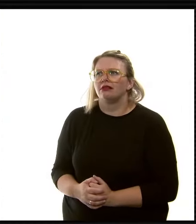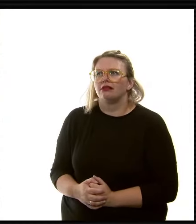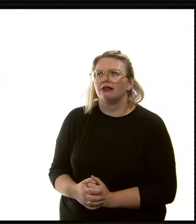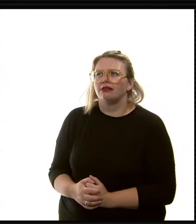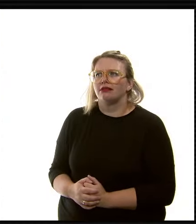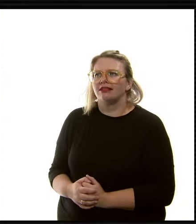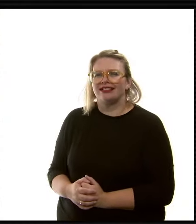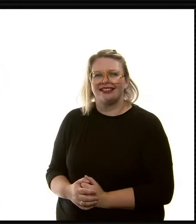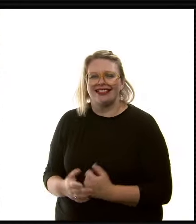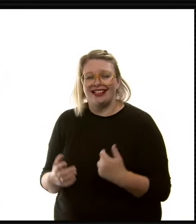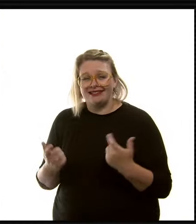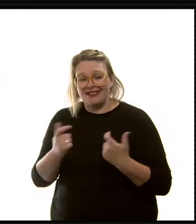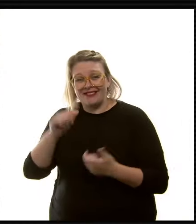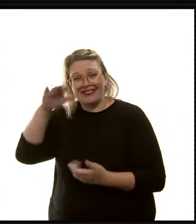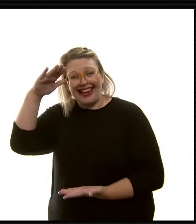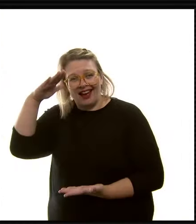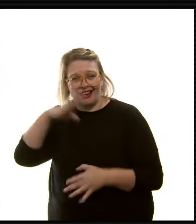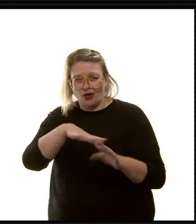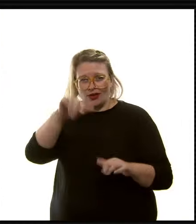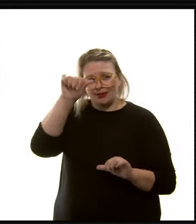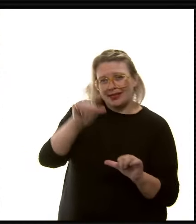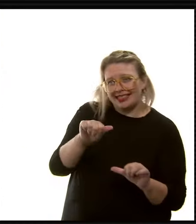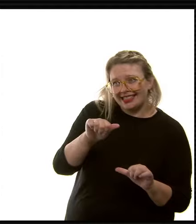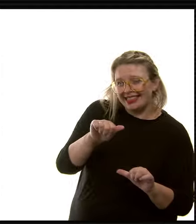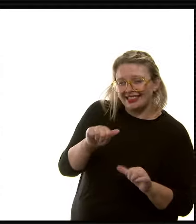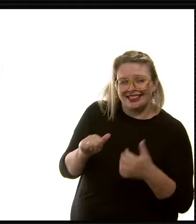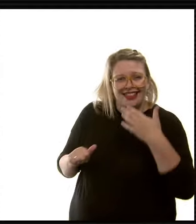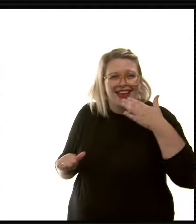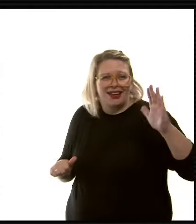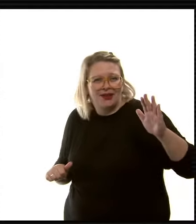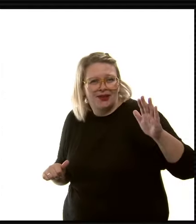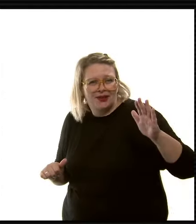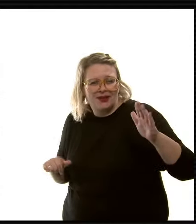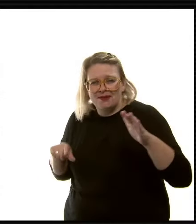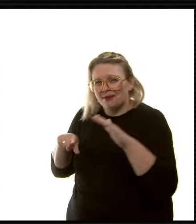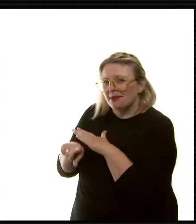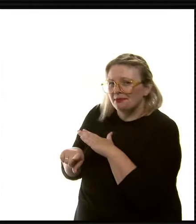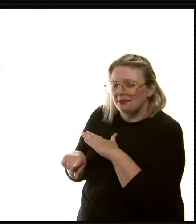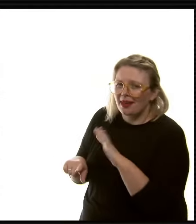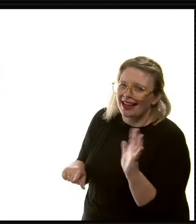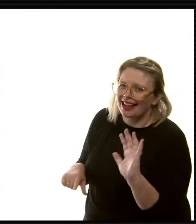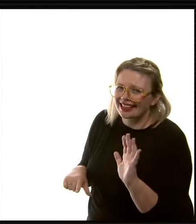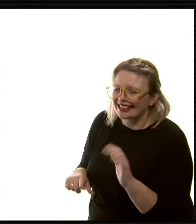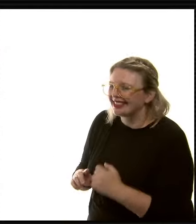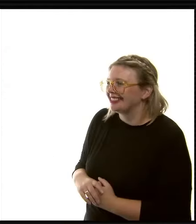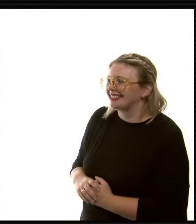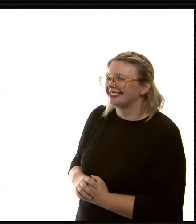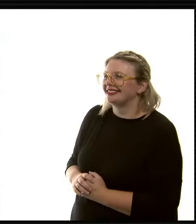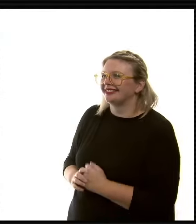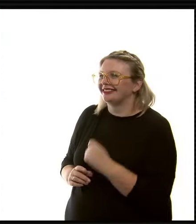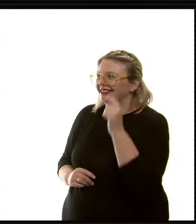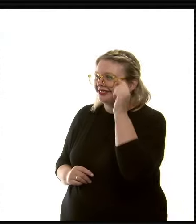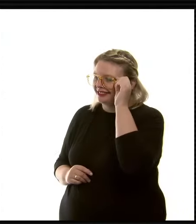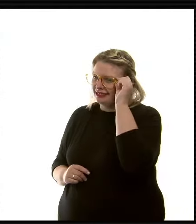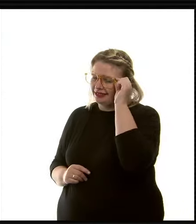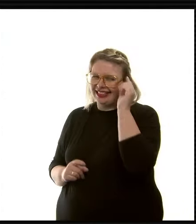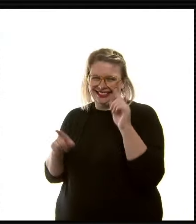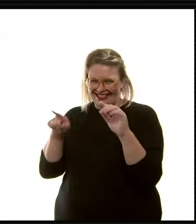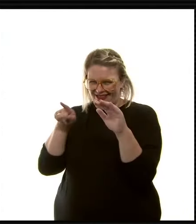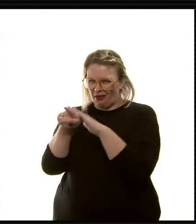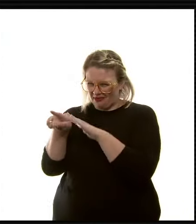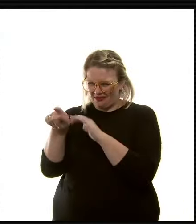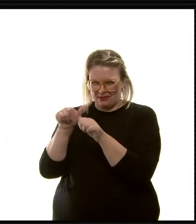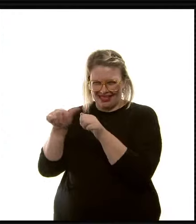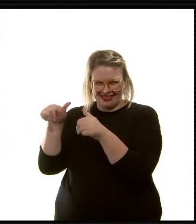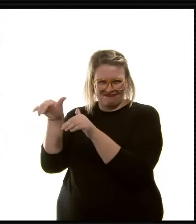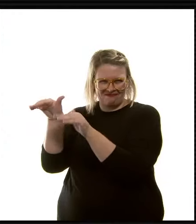Thank you so much. Thank you. Good night. I'm so sorry. Carry on. You were saying he's gone now. It's fine.